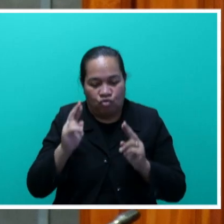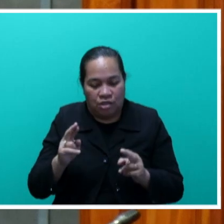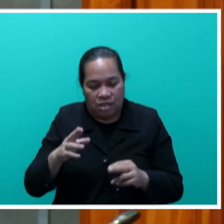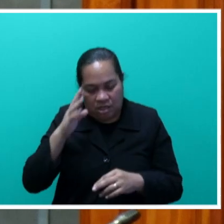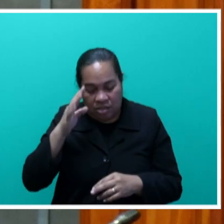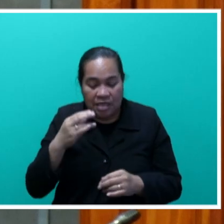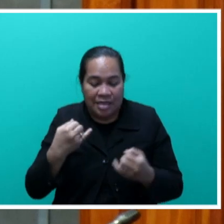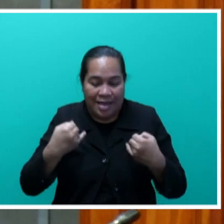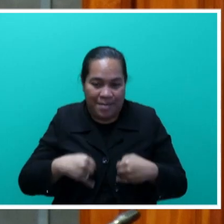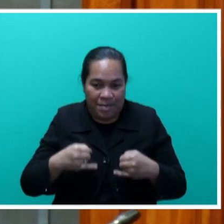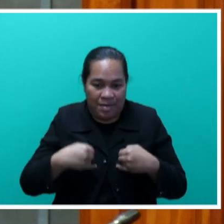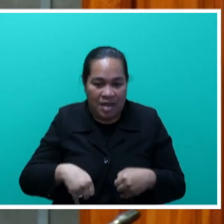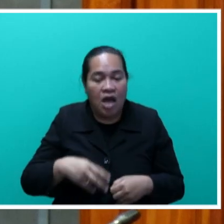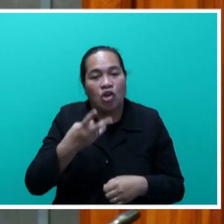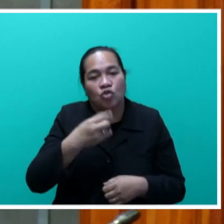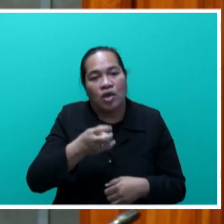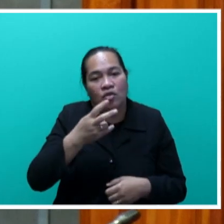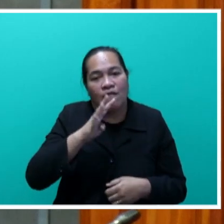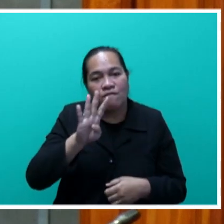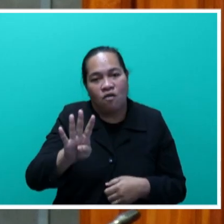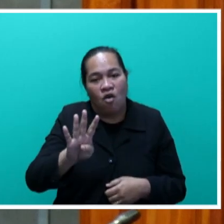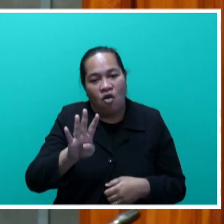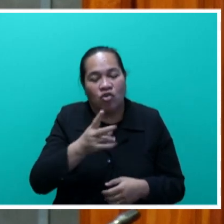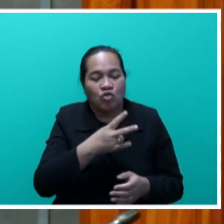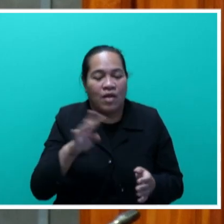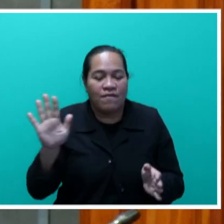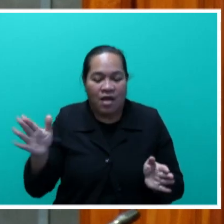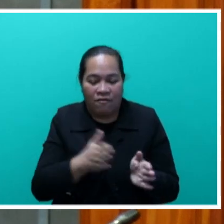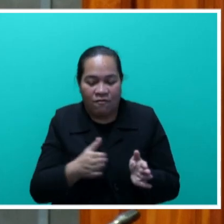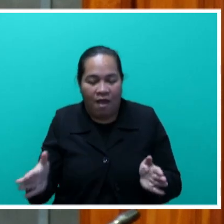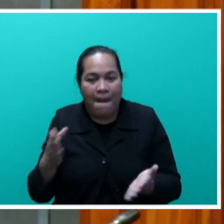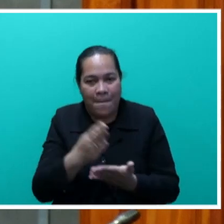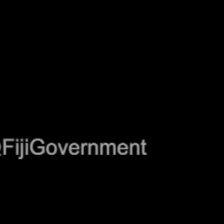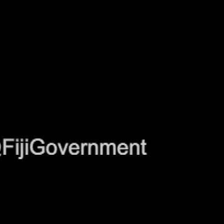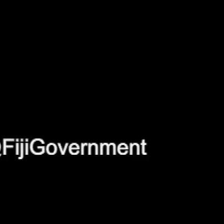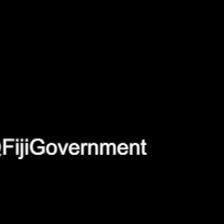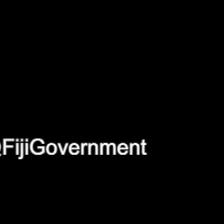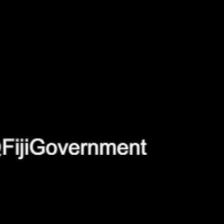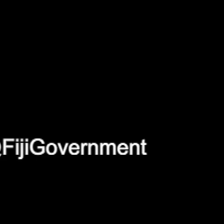implementation of our 2024-2025 budget allocation. Nasa balik.